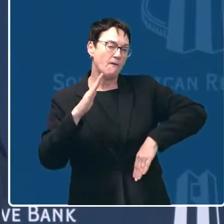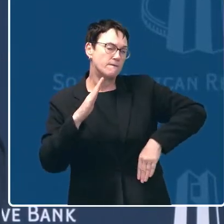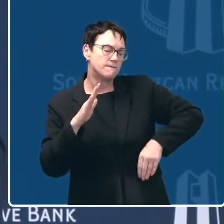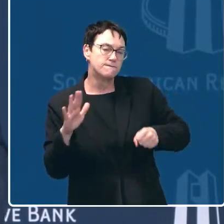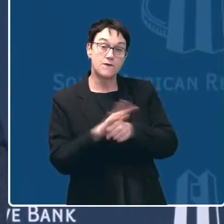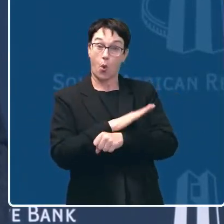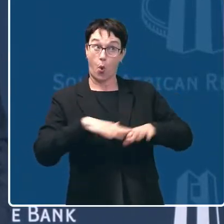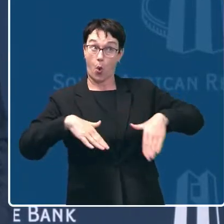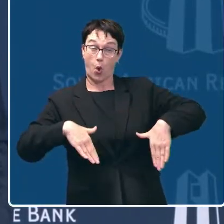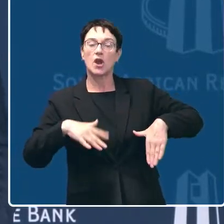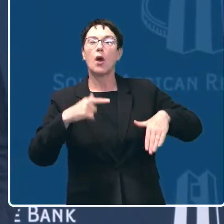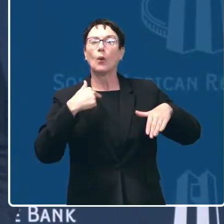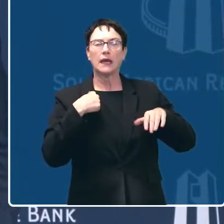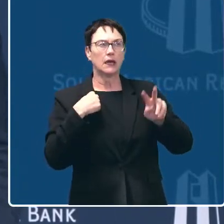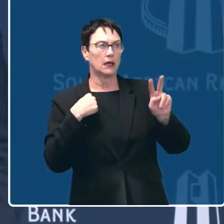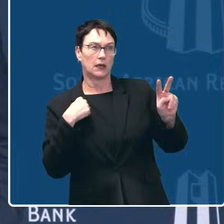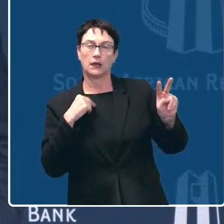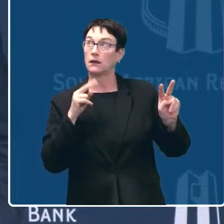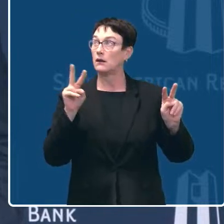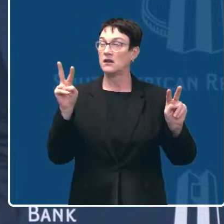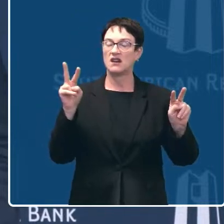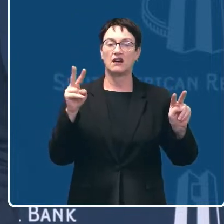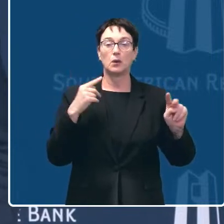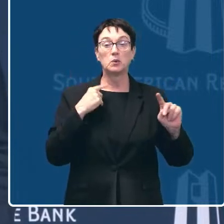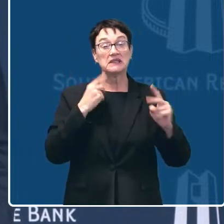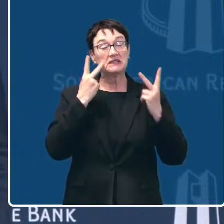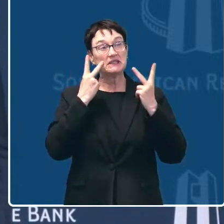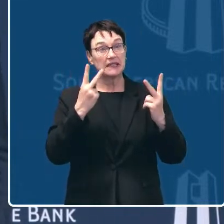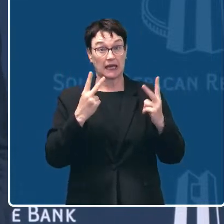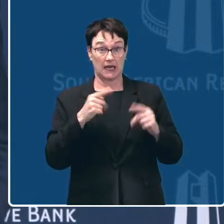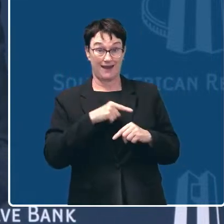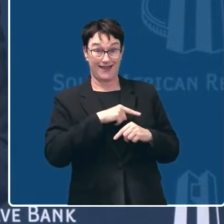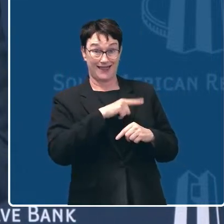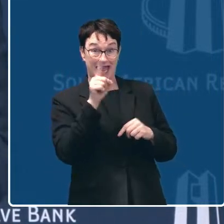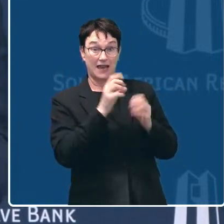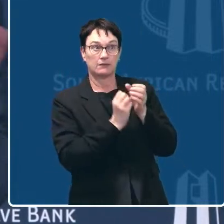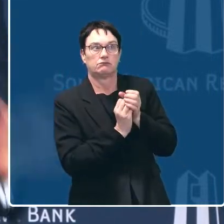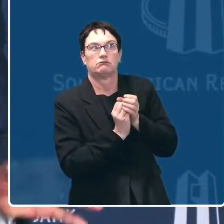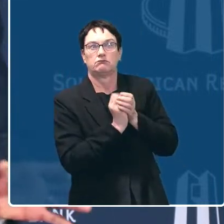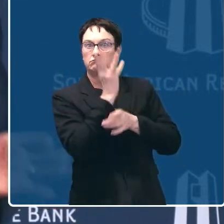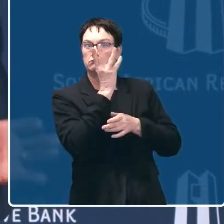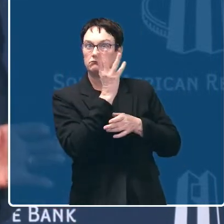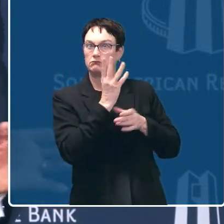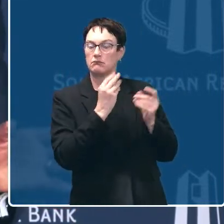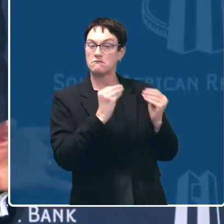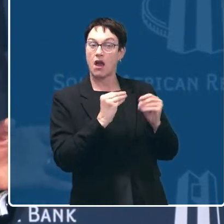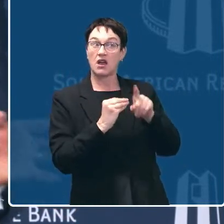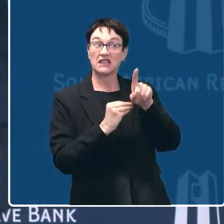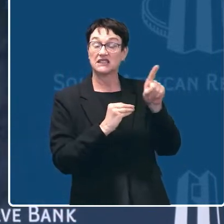the median inflation target for the emerging market countries is 3%.